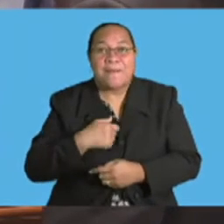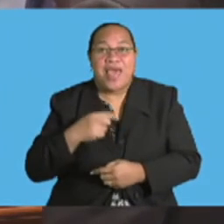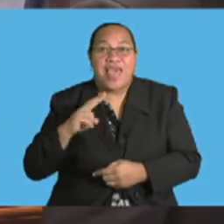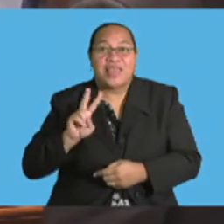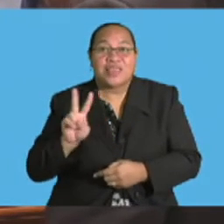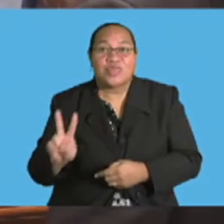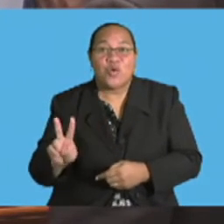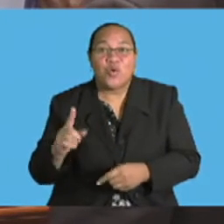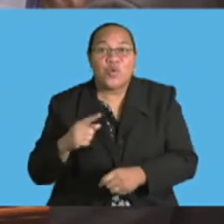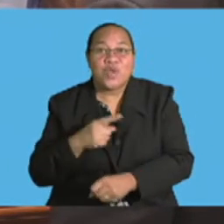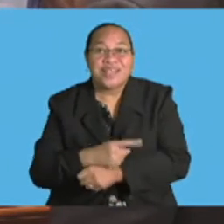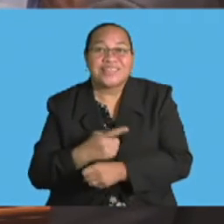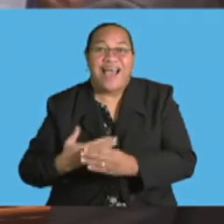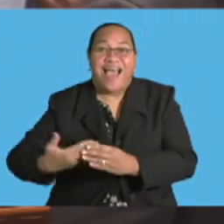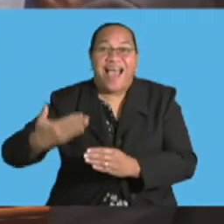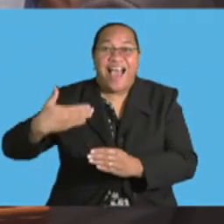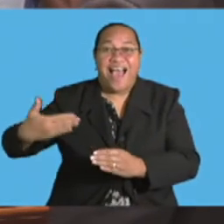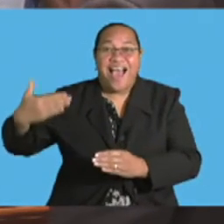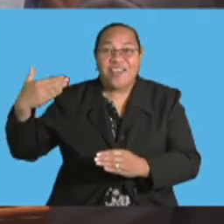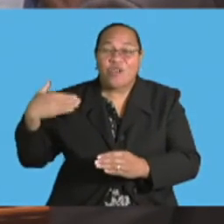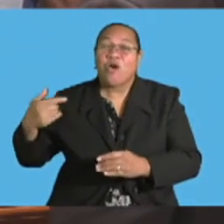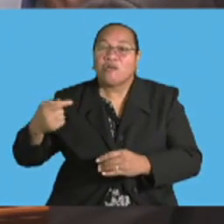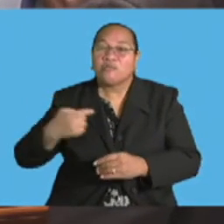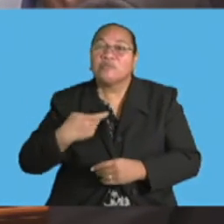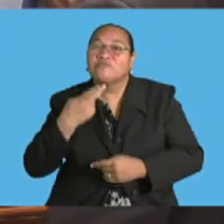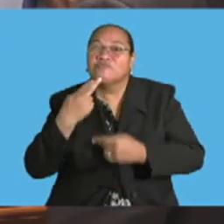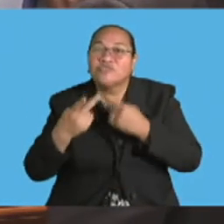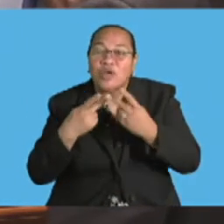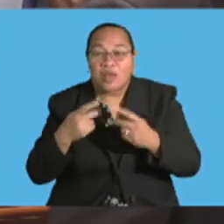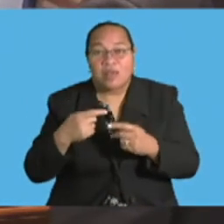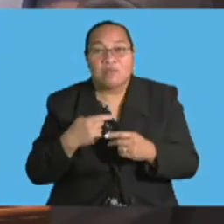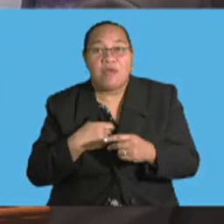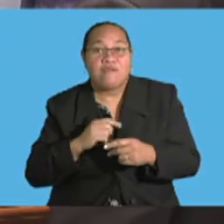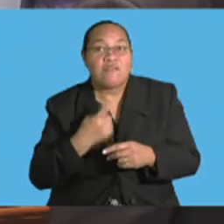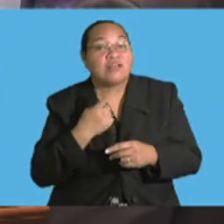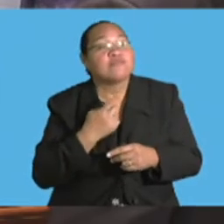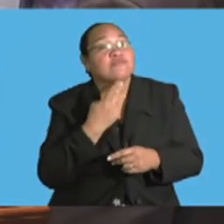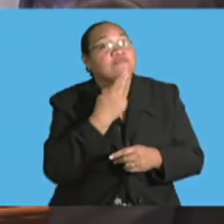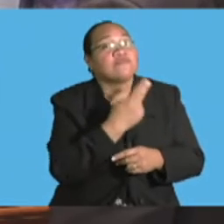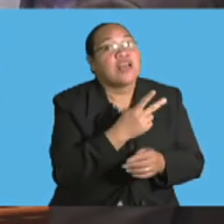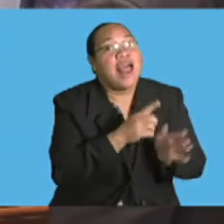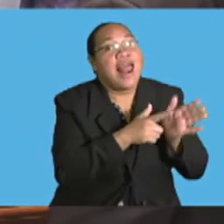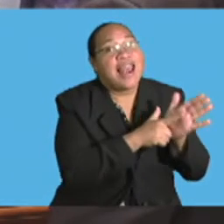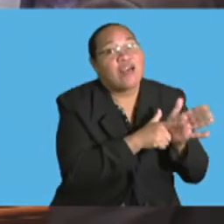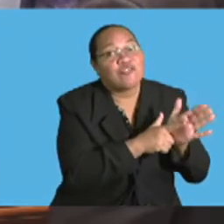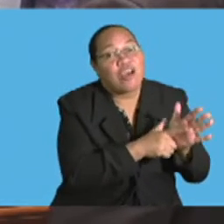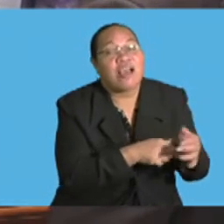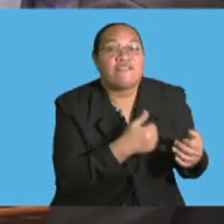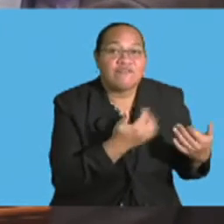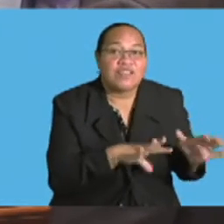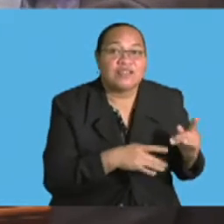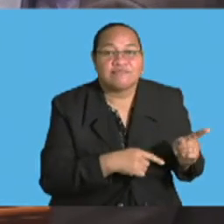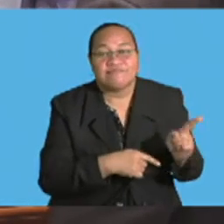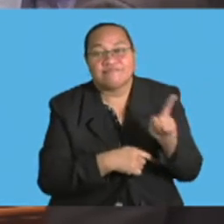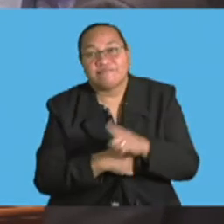back. After returning from Lautoka, the civil works